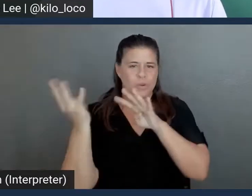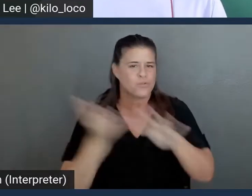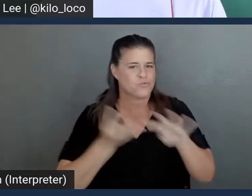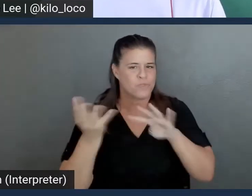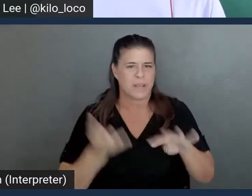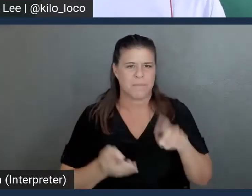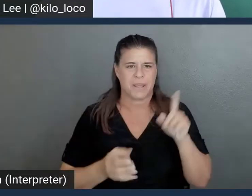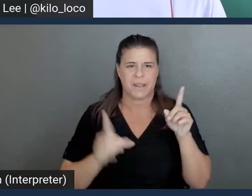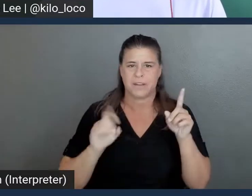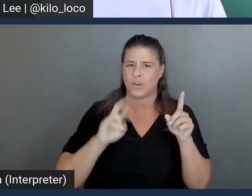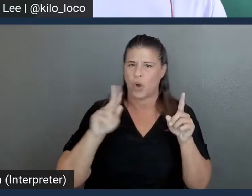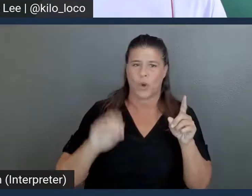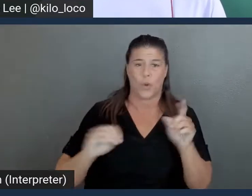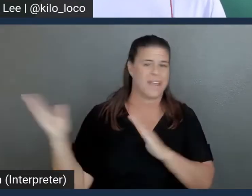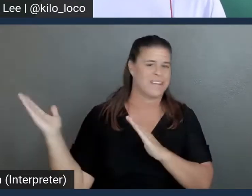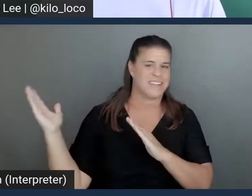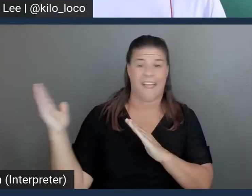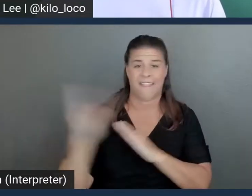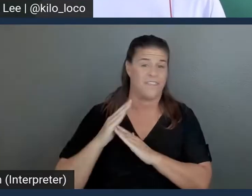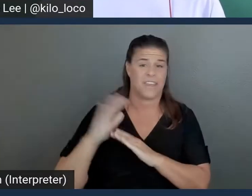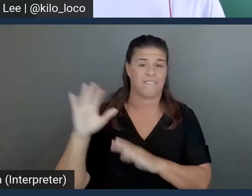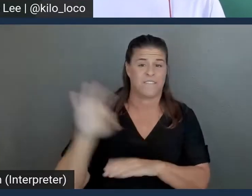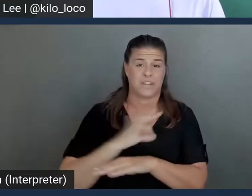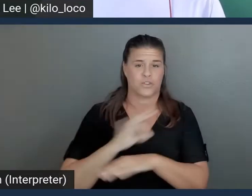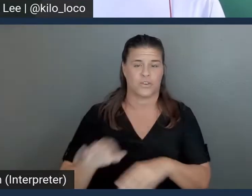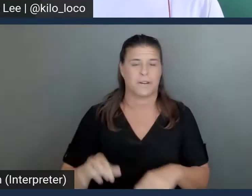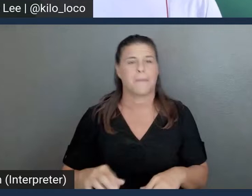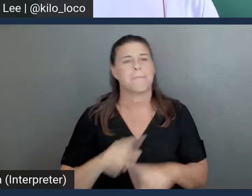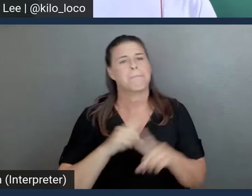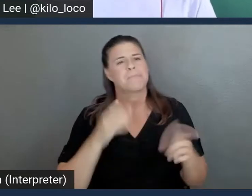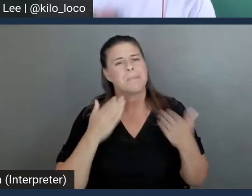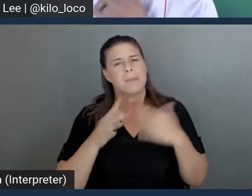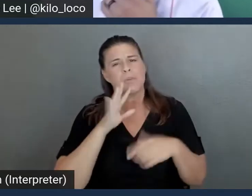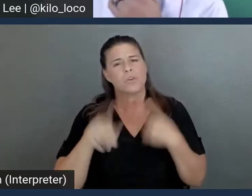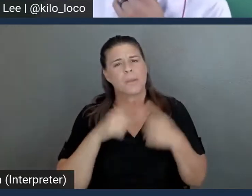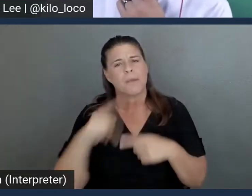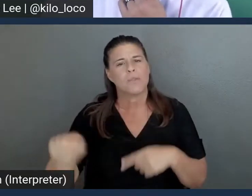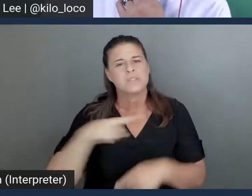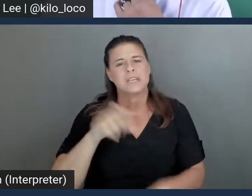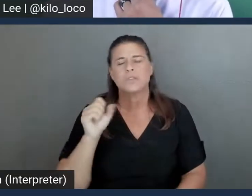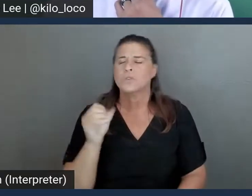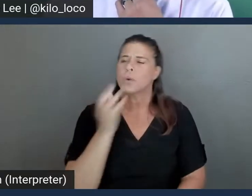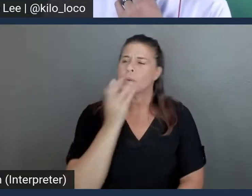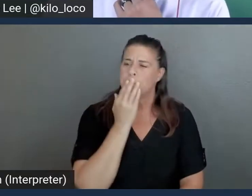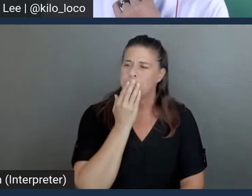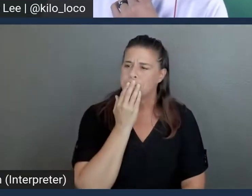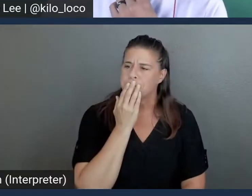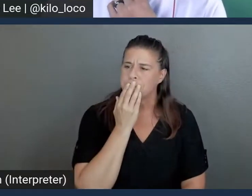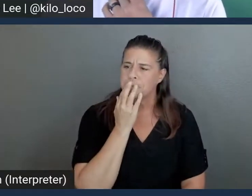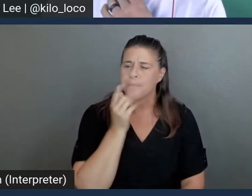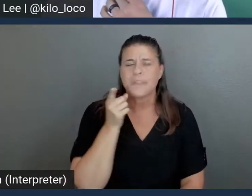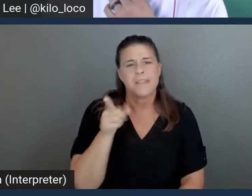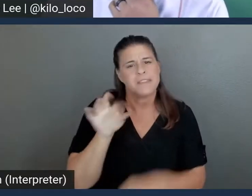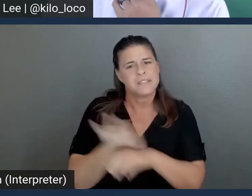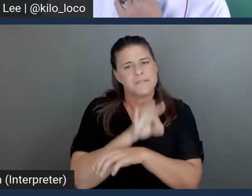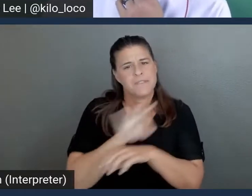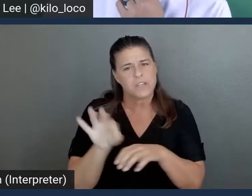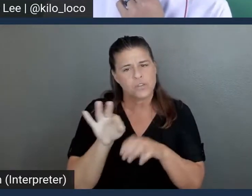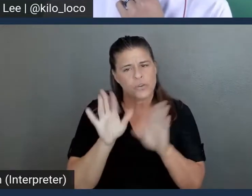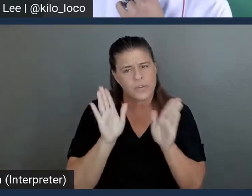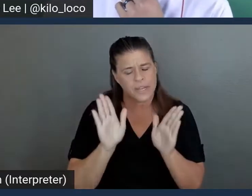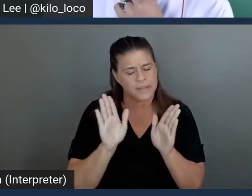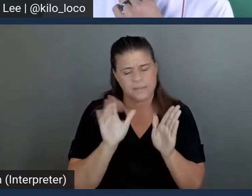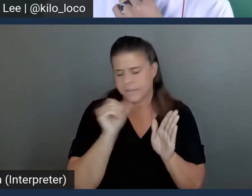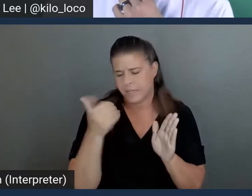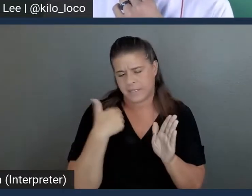It's the feature, I must say. Okay, maybe we talk about these things. So this feature, it doesn't